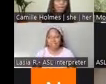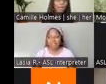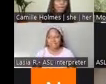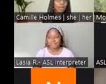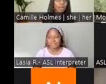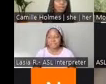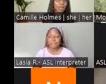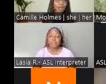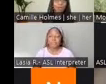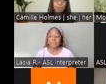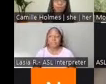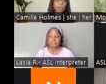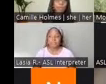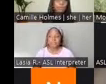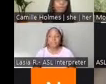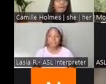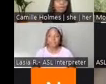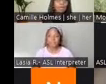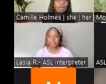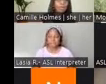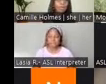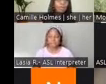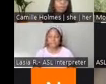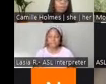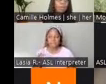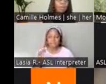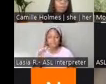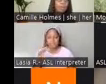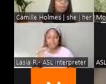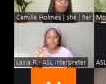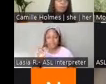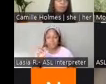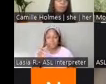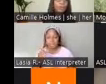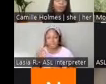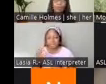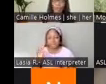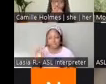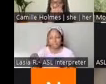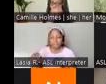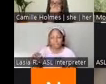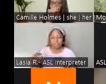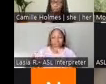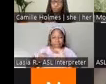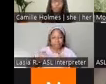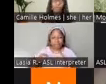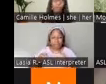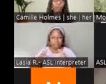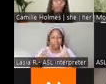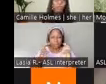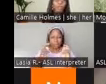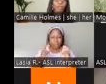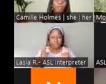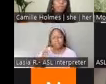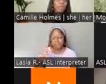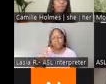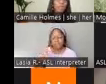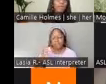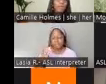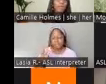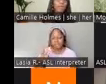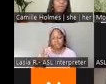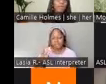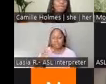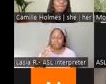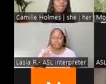And while we're doing that, I'm just going to share a quote in the chat. This is a quote from the movie that I referenced from Futures with Justice. It